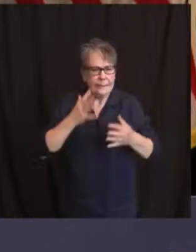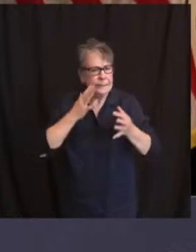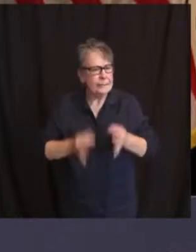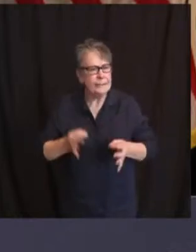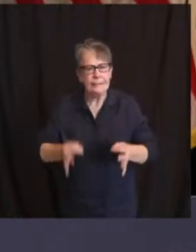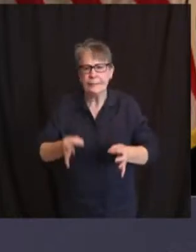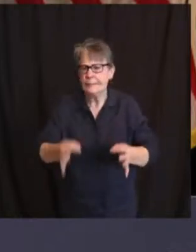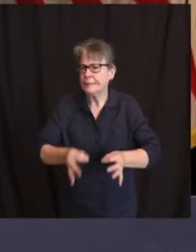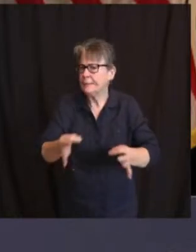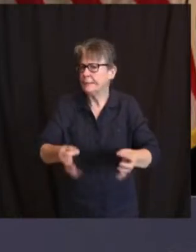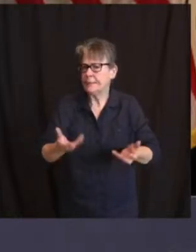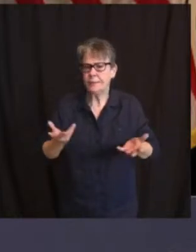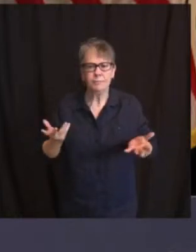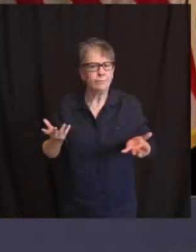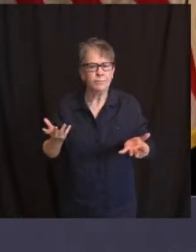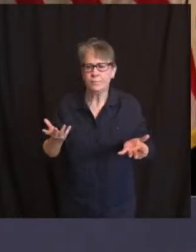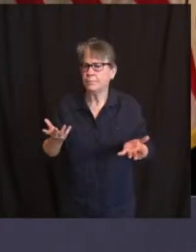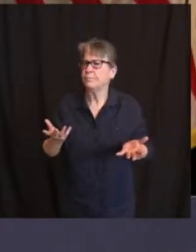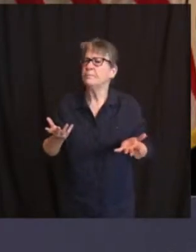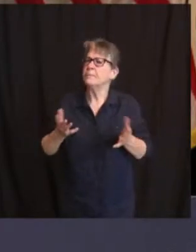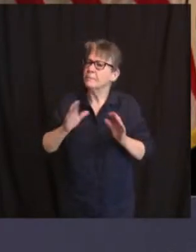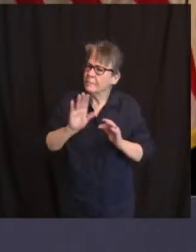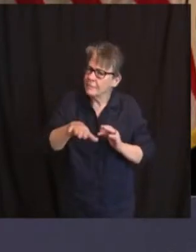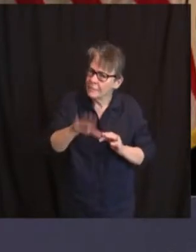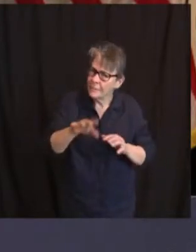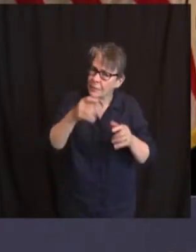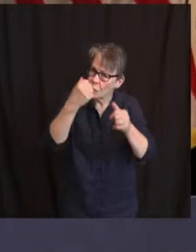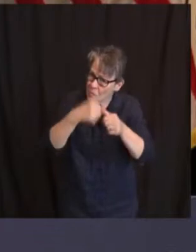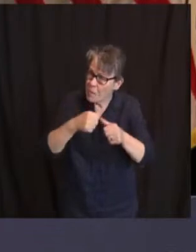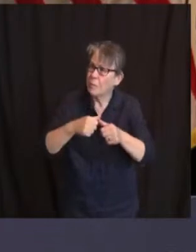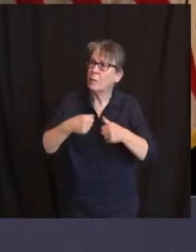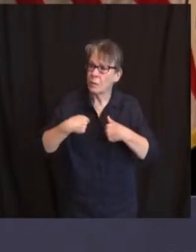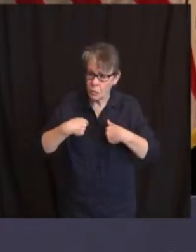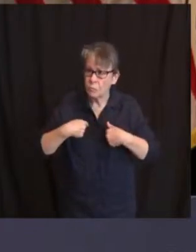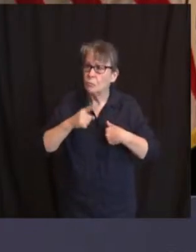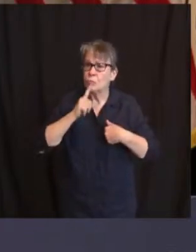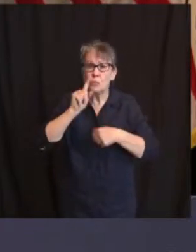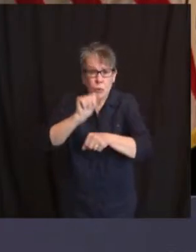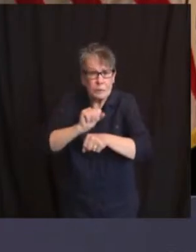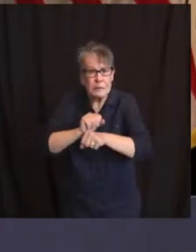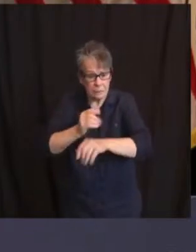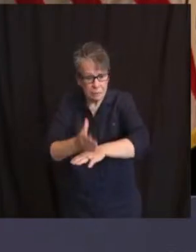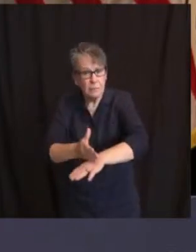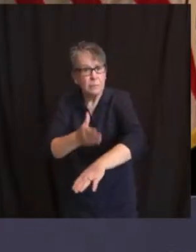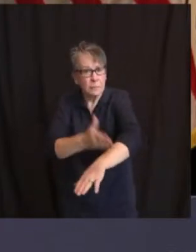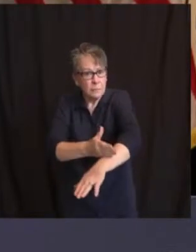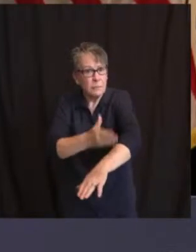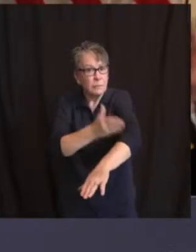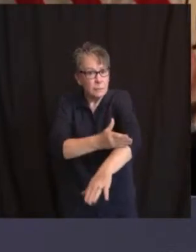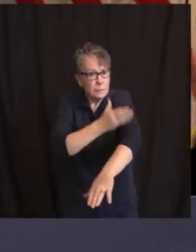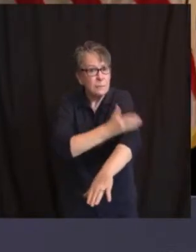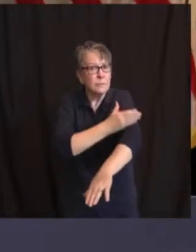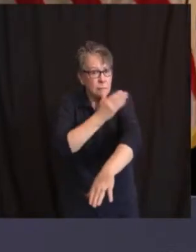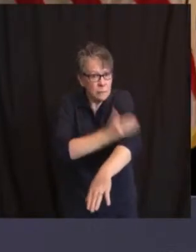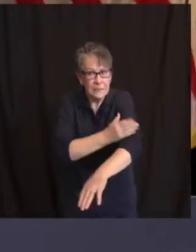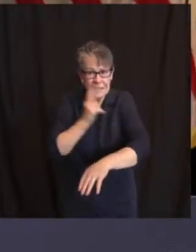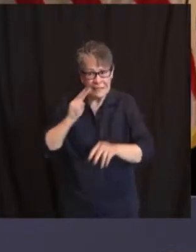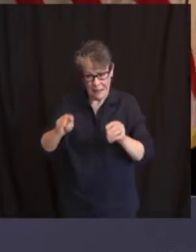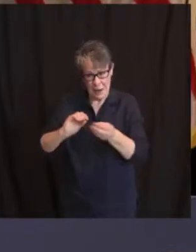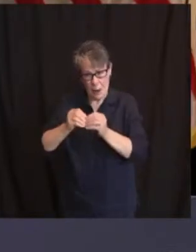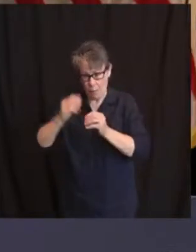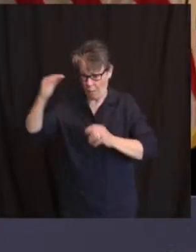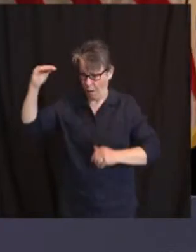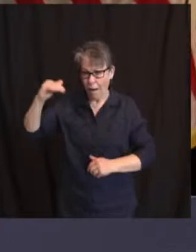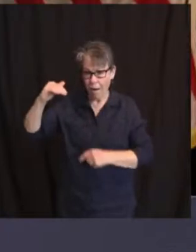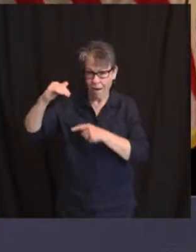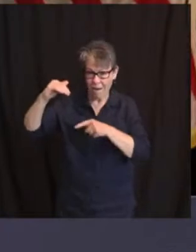no other way to put it, but we're still also, there's no other way to put that we're not in the end zone yet. So we can't go full bore, and we're not going